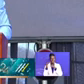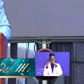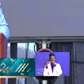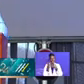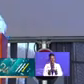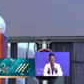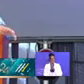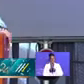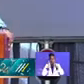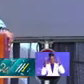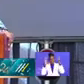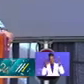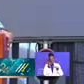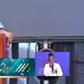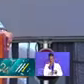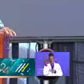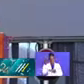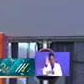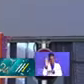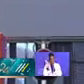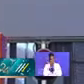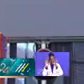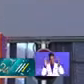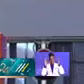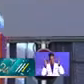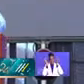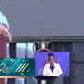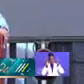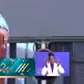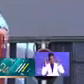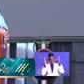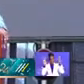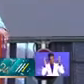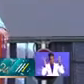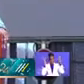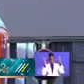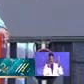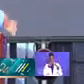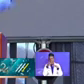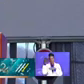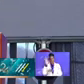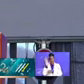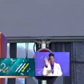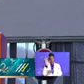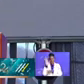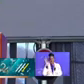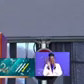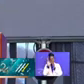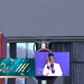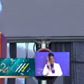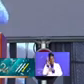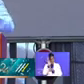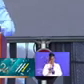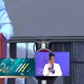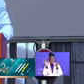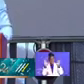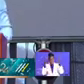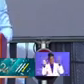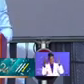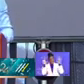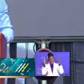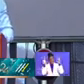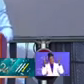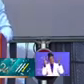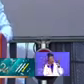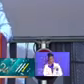celebrate the man of God hallelujah can we celebrate the man of God come on REM my face can you help me to celebrate